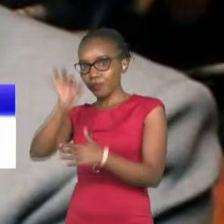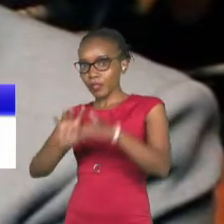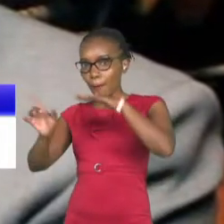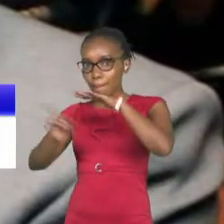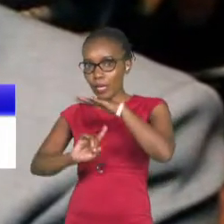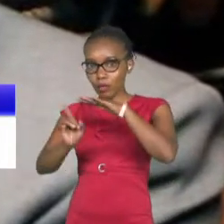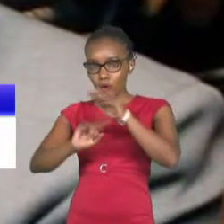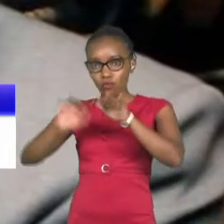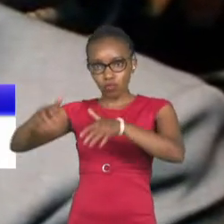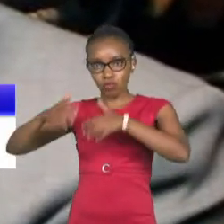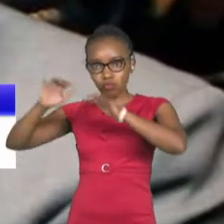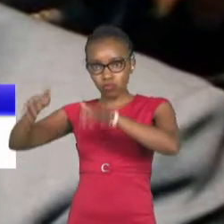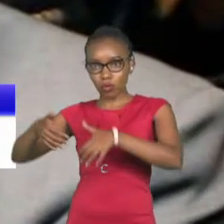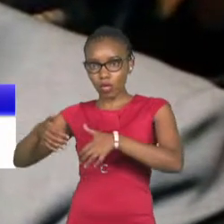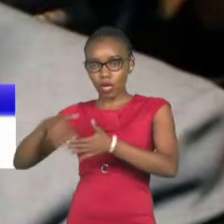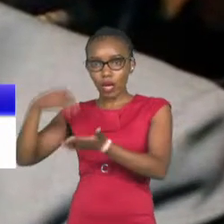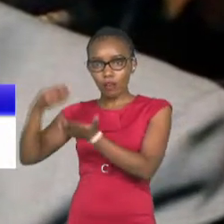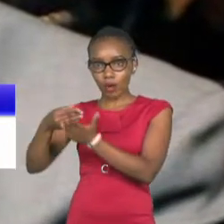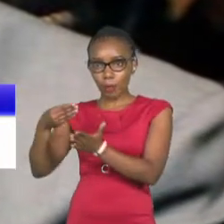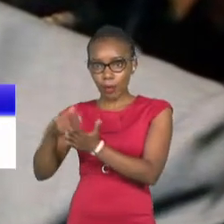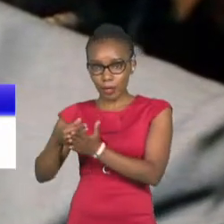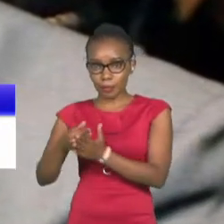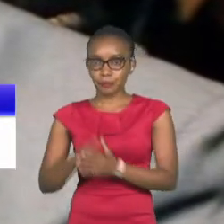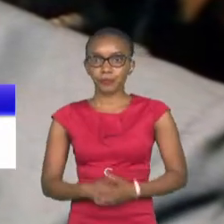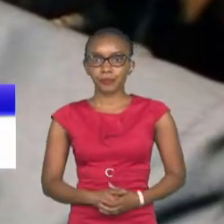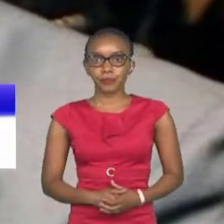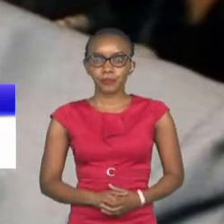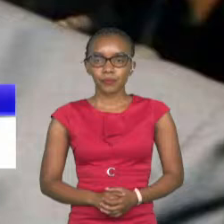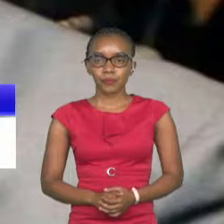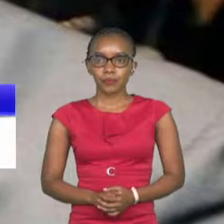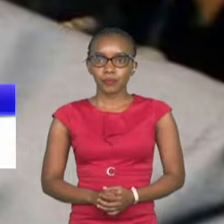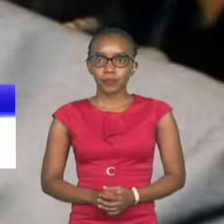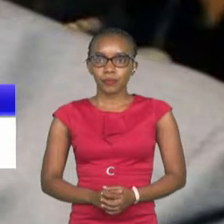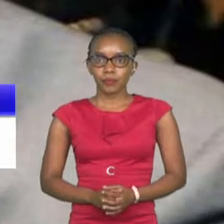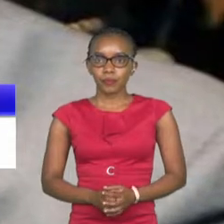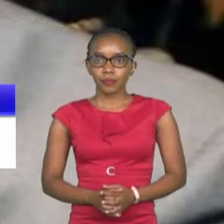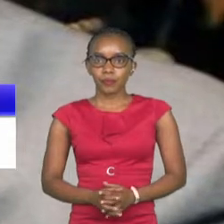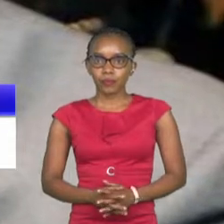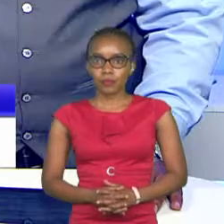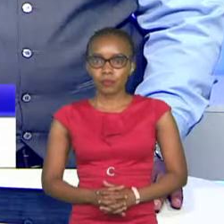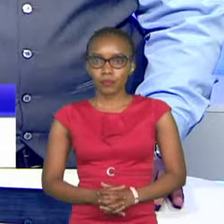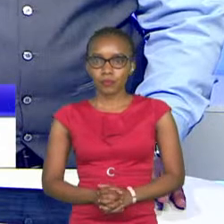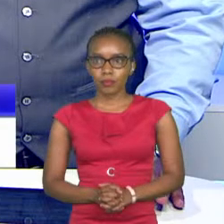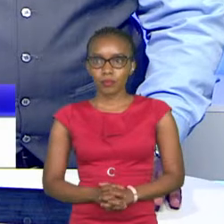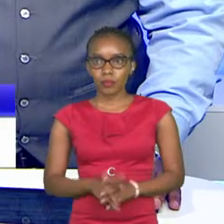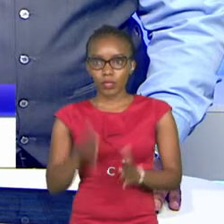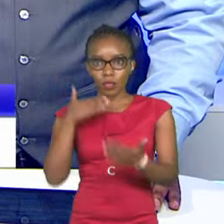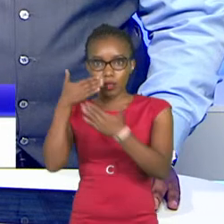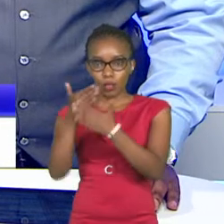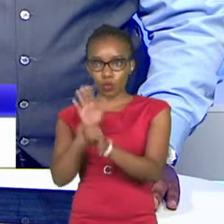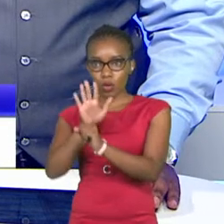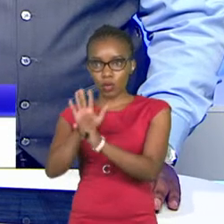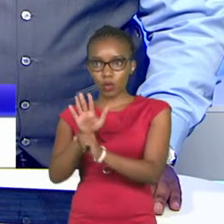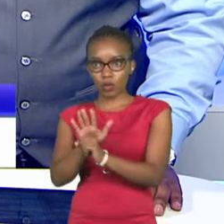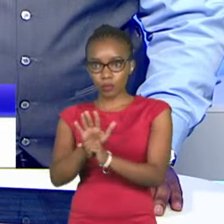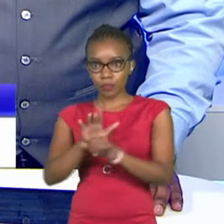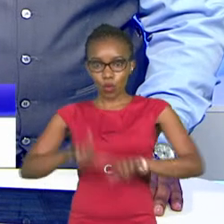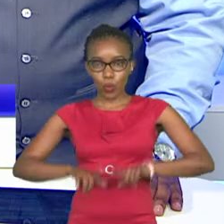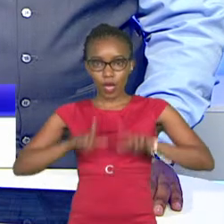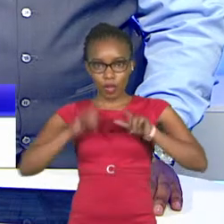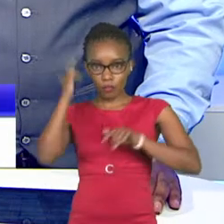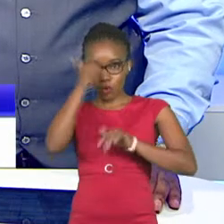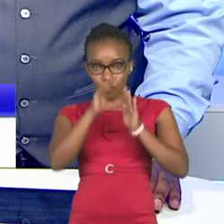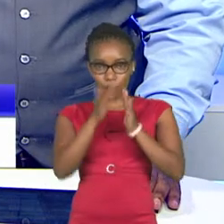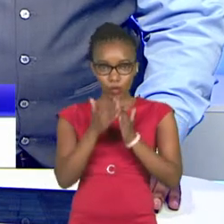of Agriculture and the Finance. Emmanuel Terer, Switch TV. Thank you, Manon Terer. We are live on